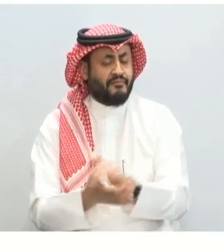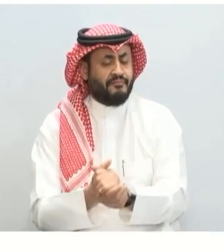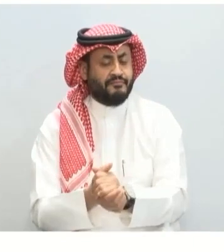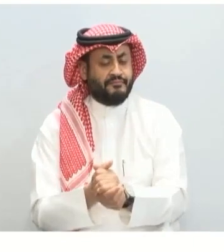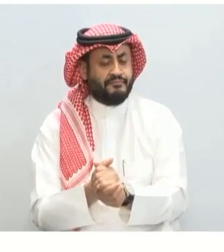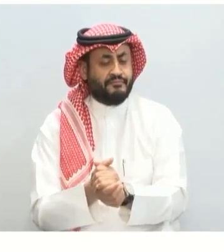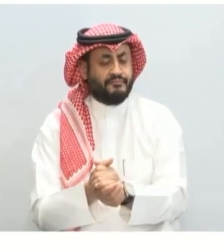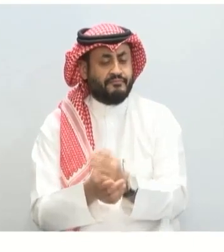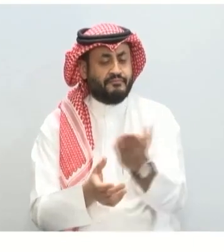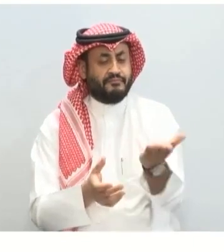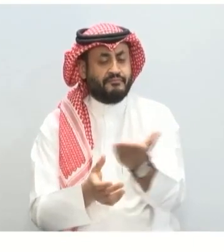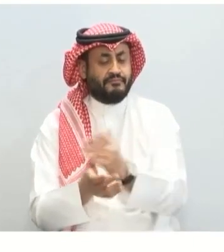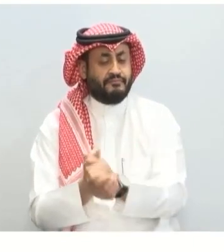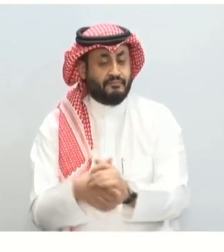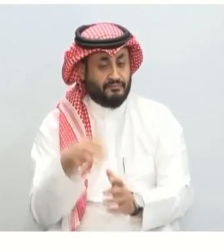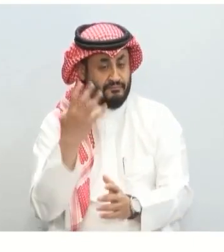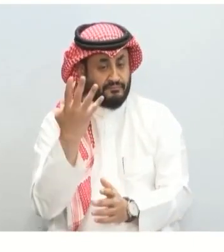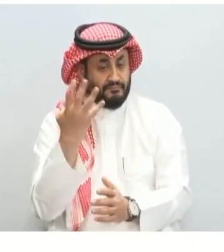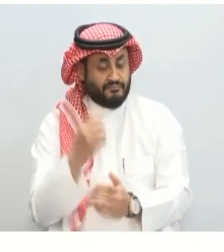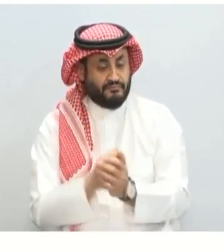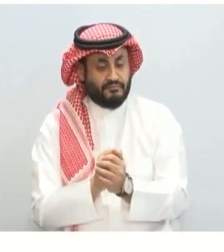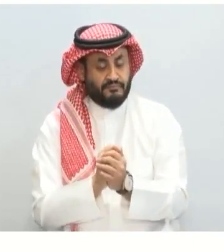prepare? What did she prepare, Fadwa?